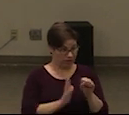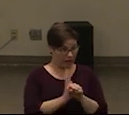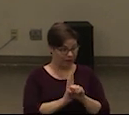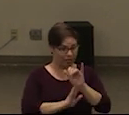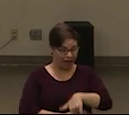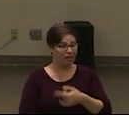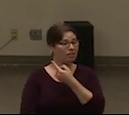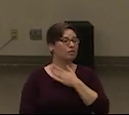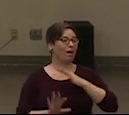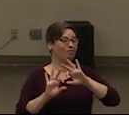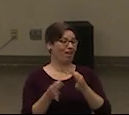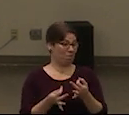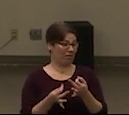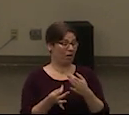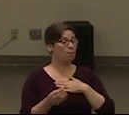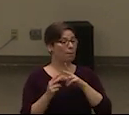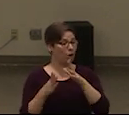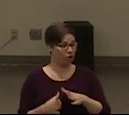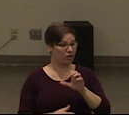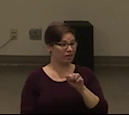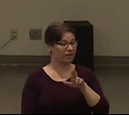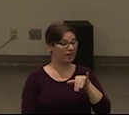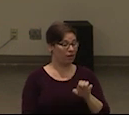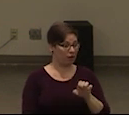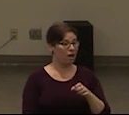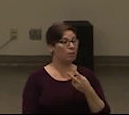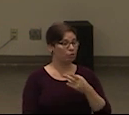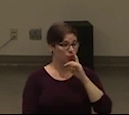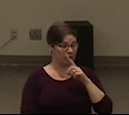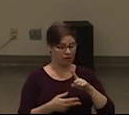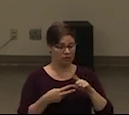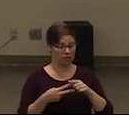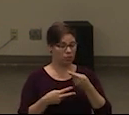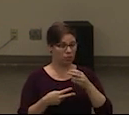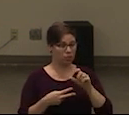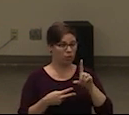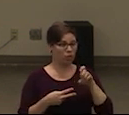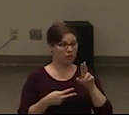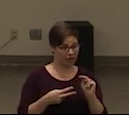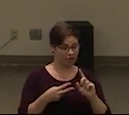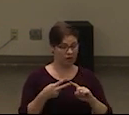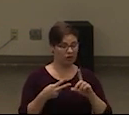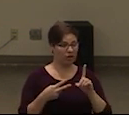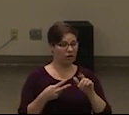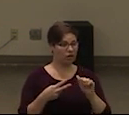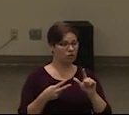family over here. It's my partner, Carrie, and my two kids, Holden and Dalton. So they were troopers, my young ones,